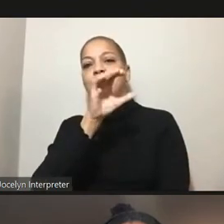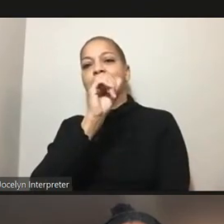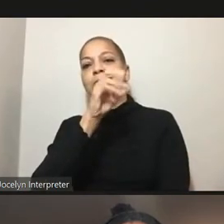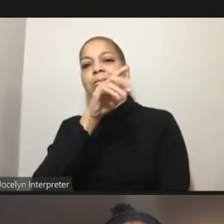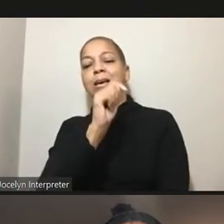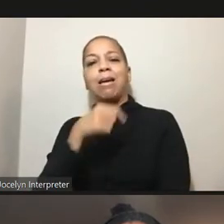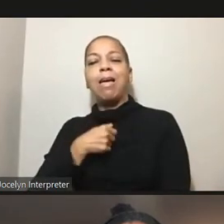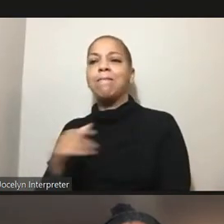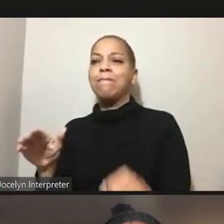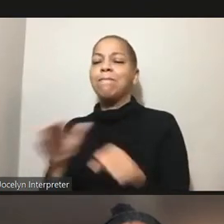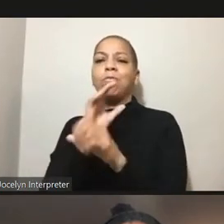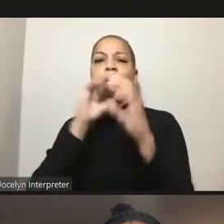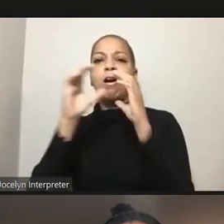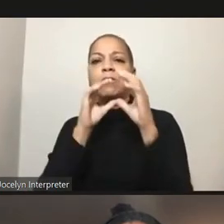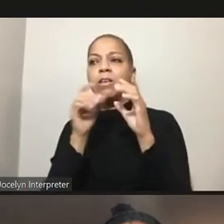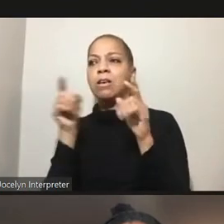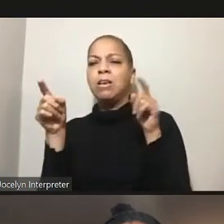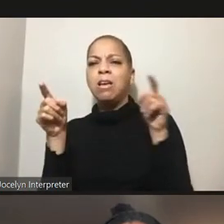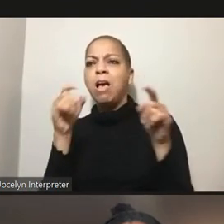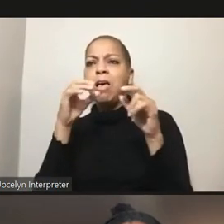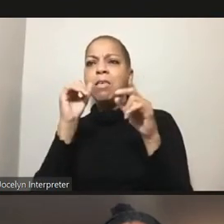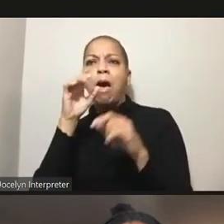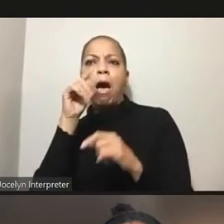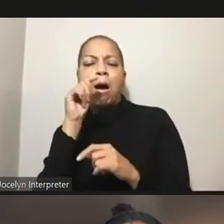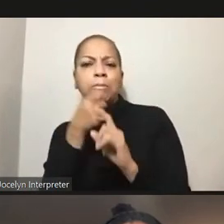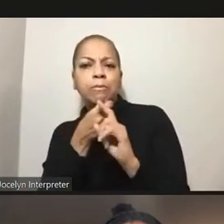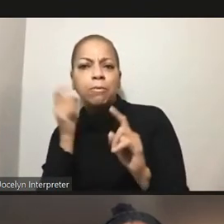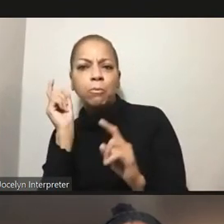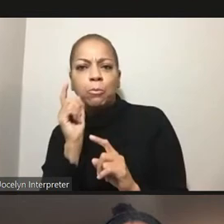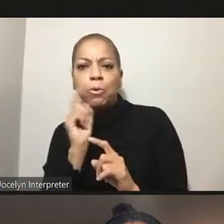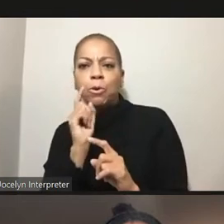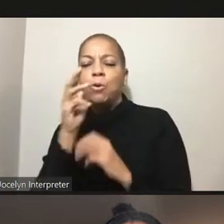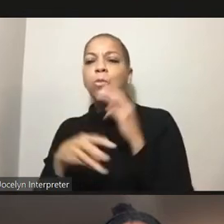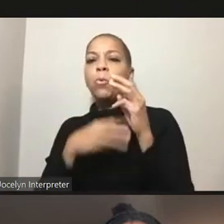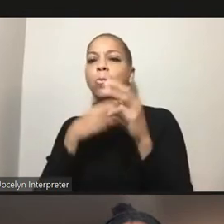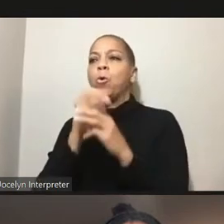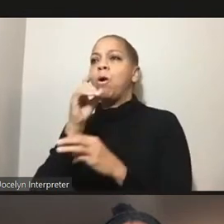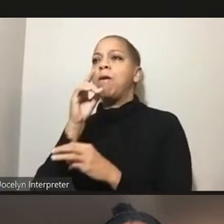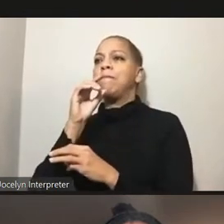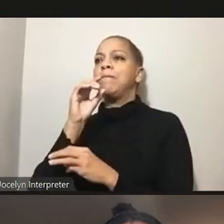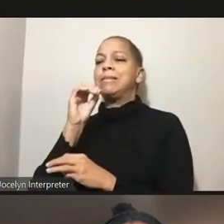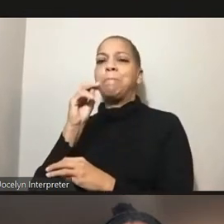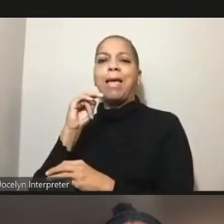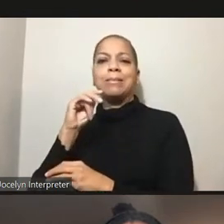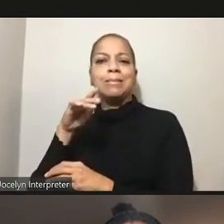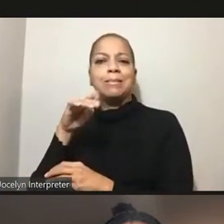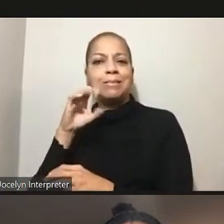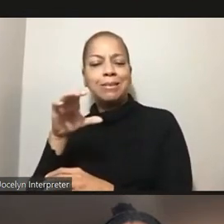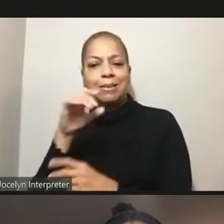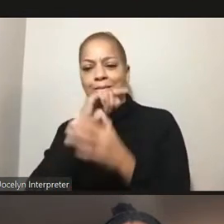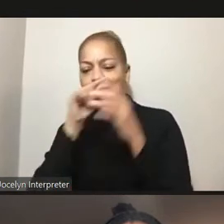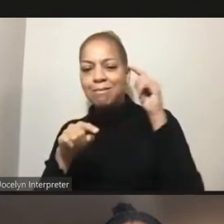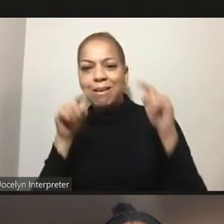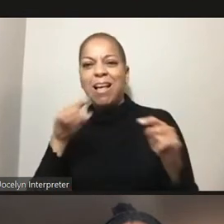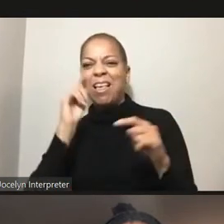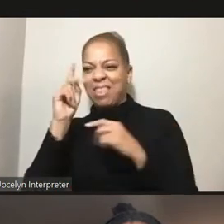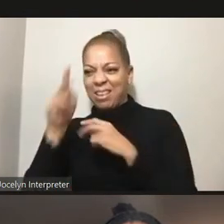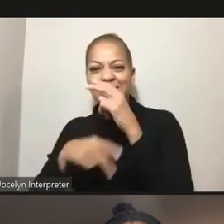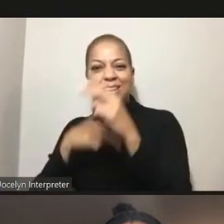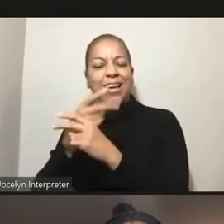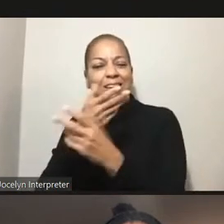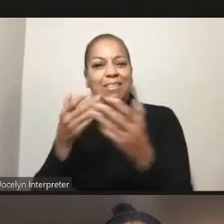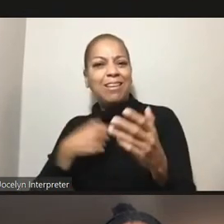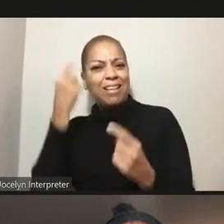that. Talk about where those objects came from and the role of the domestic and like all that sort of stuff. Like that's the kind of thing that I think